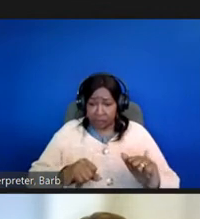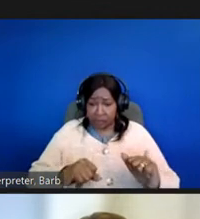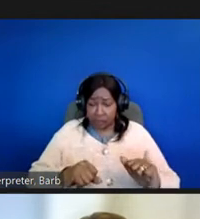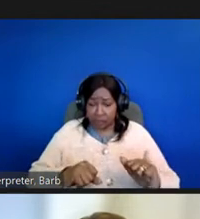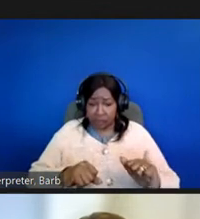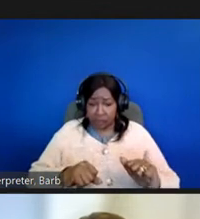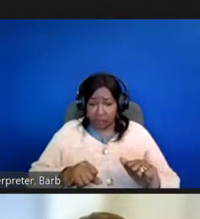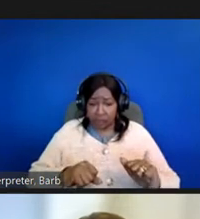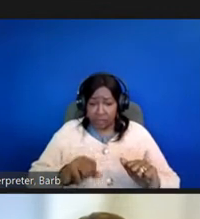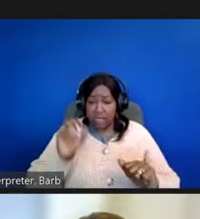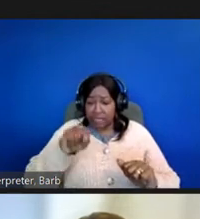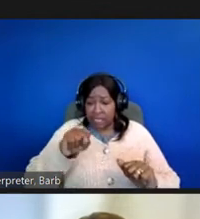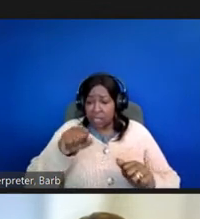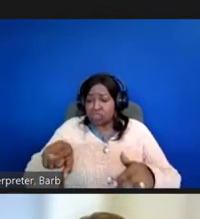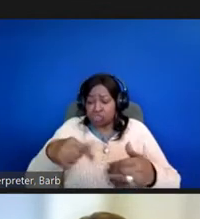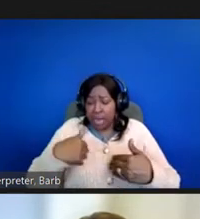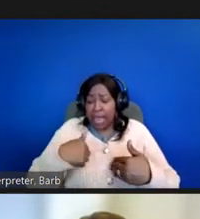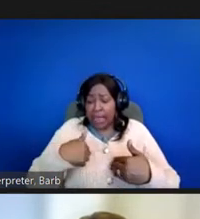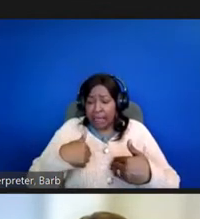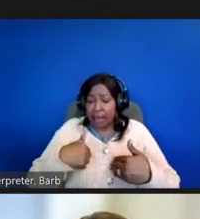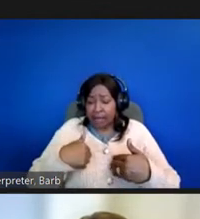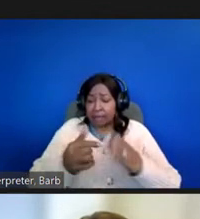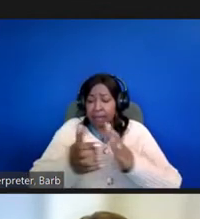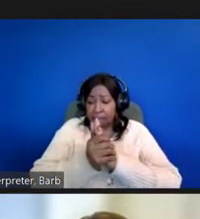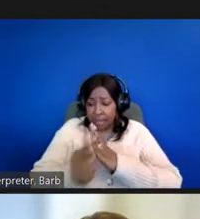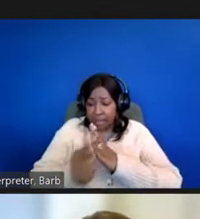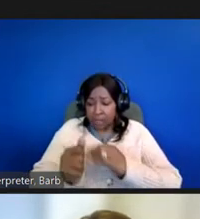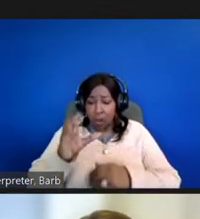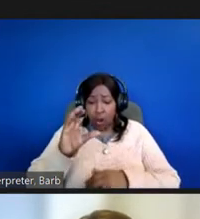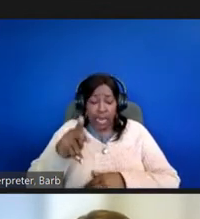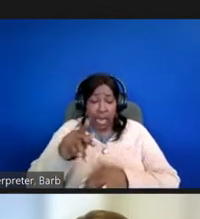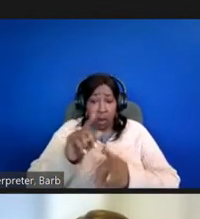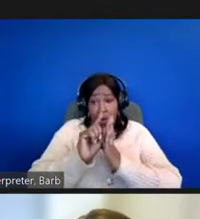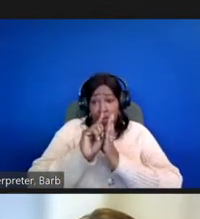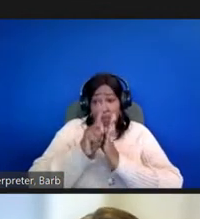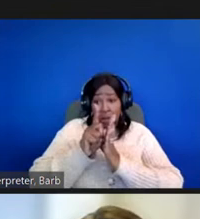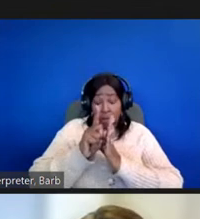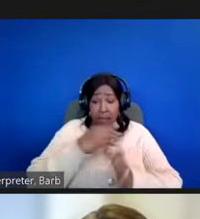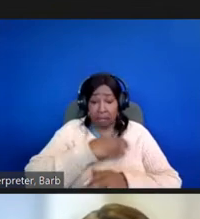Yes, you have the ability to share. Okay. One moment, please.